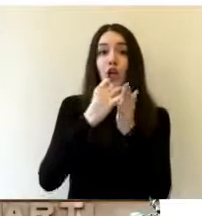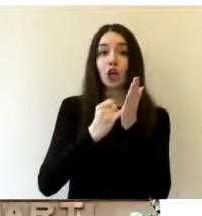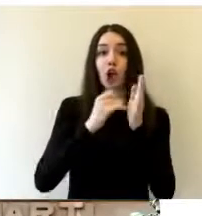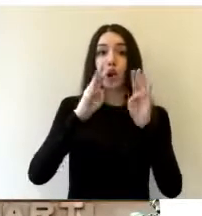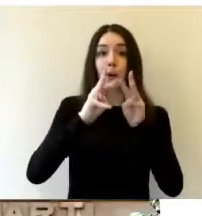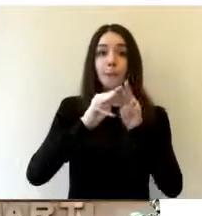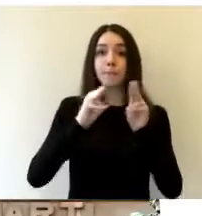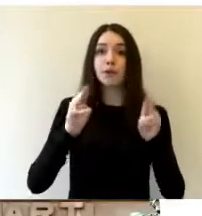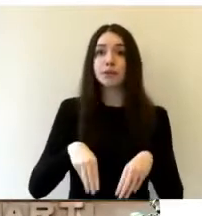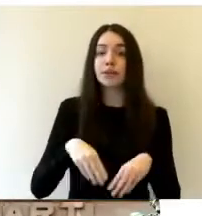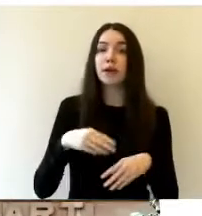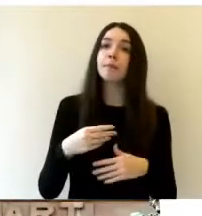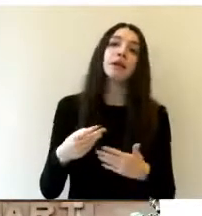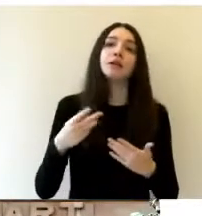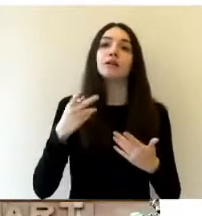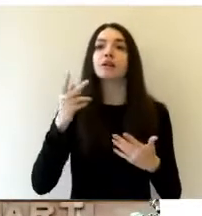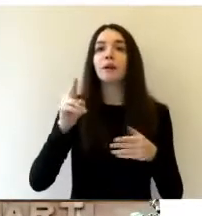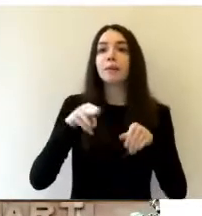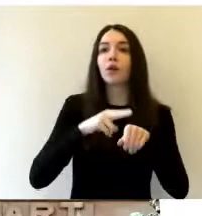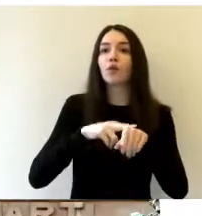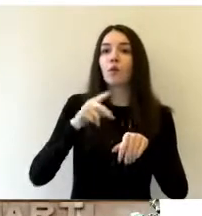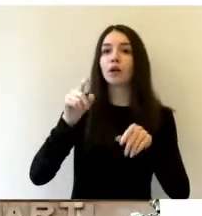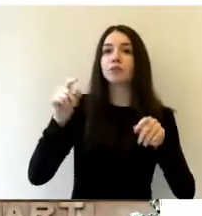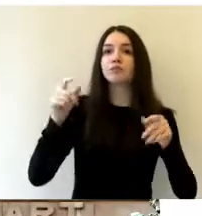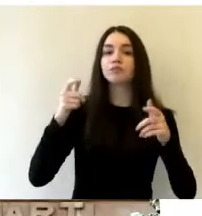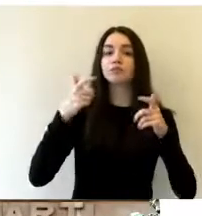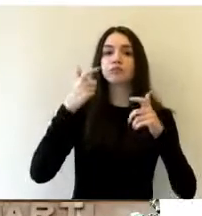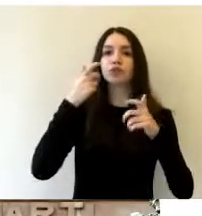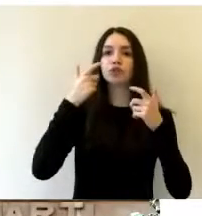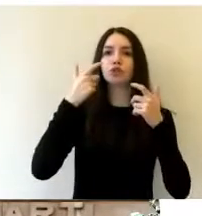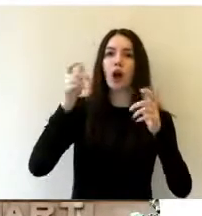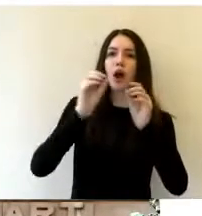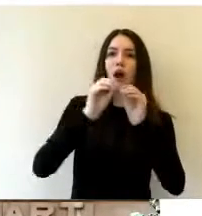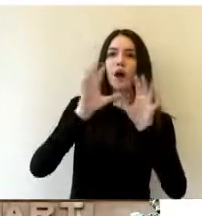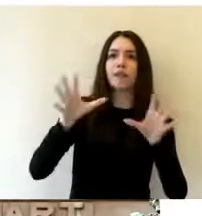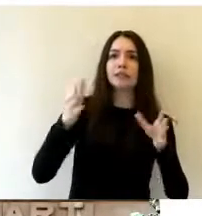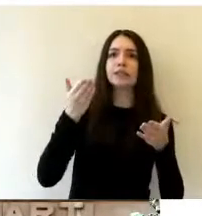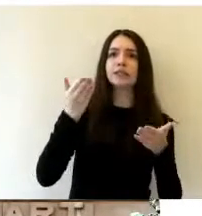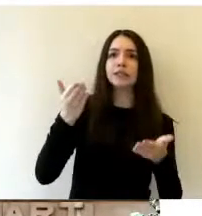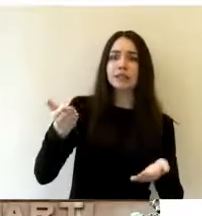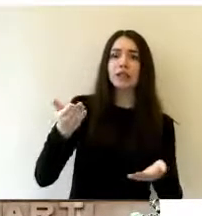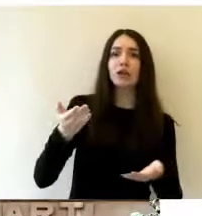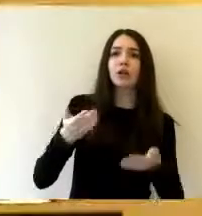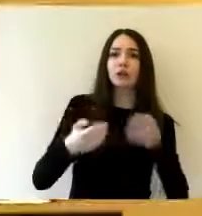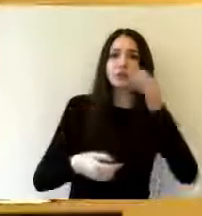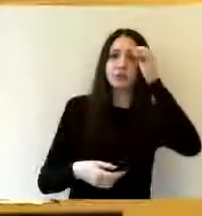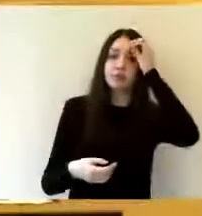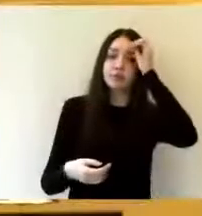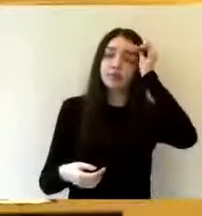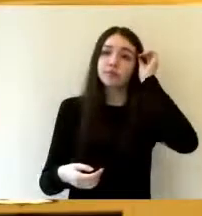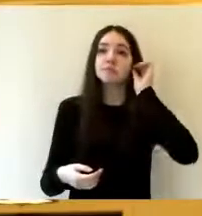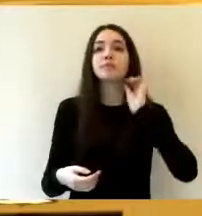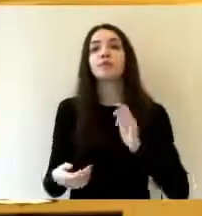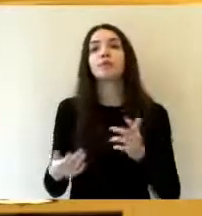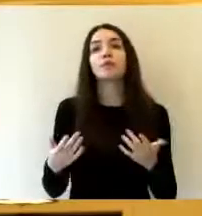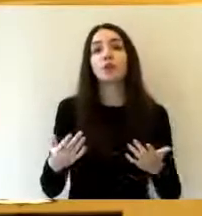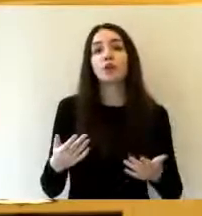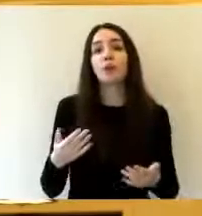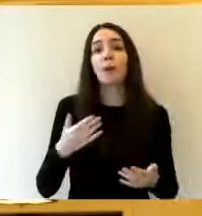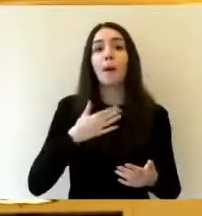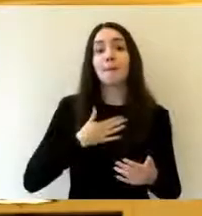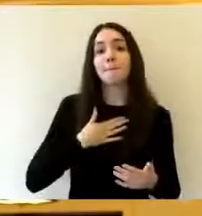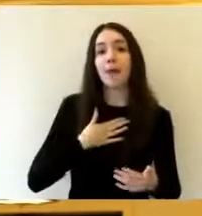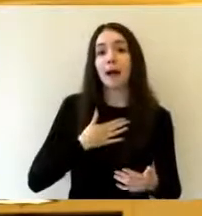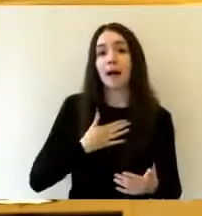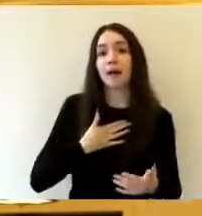written right across the top of it, and I remember walking by this as a child. But within that space, my sculpture sits there,